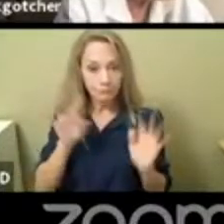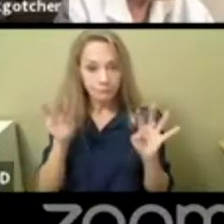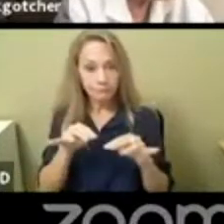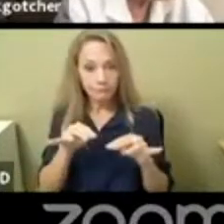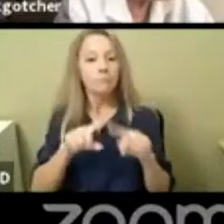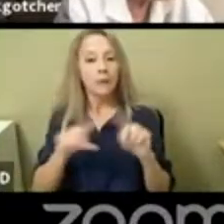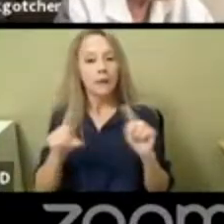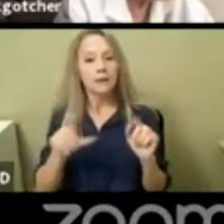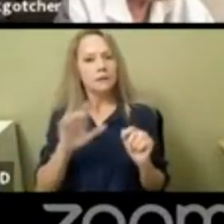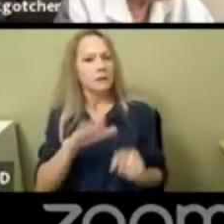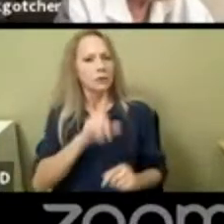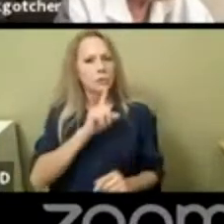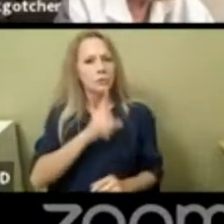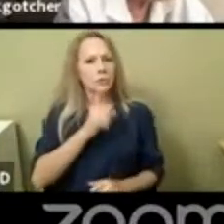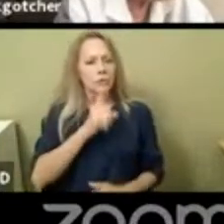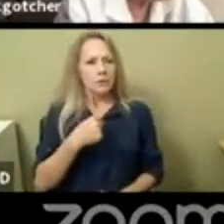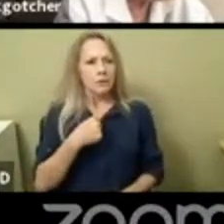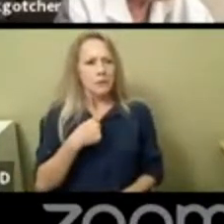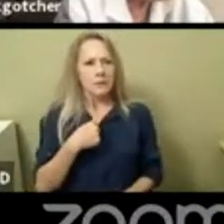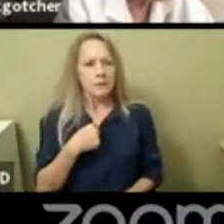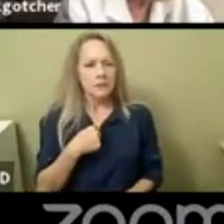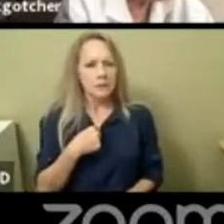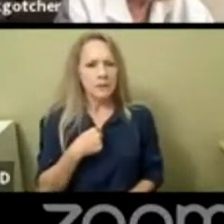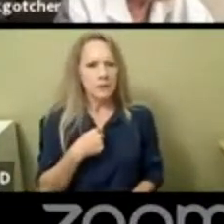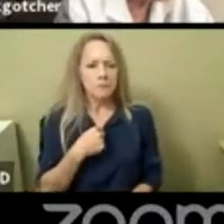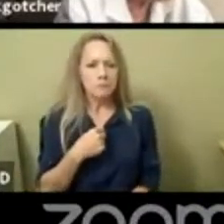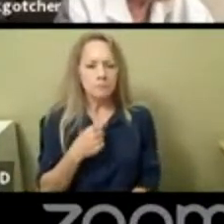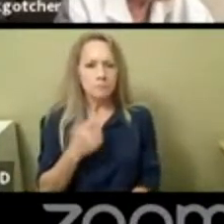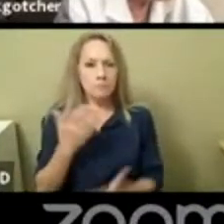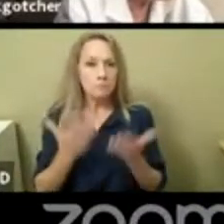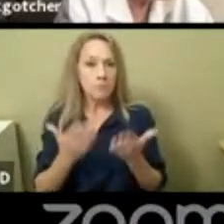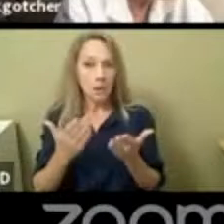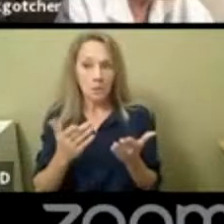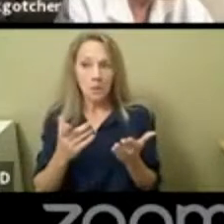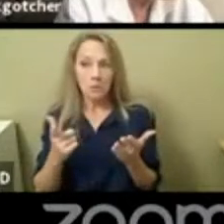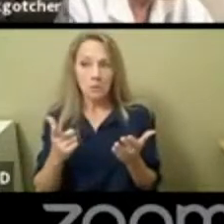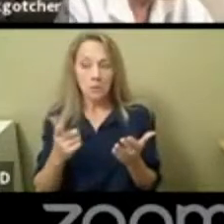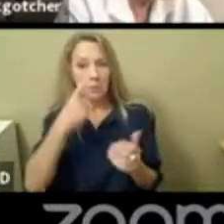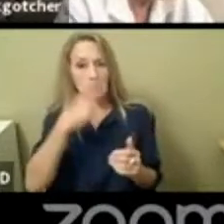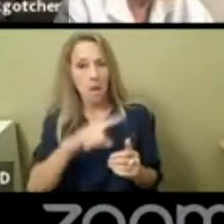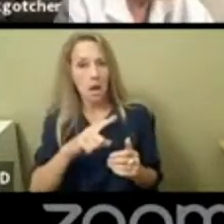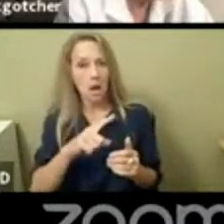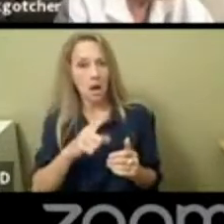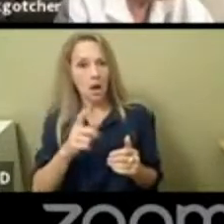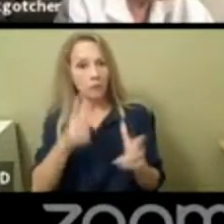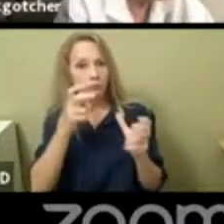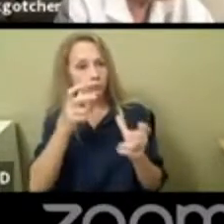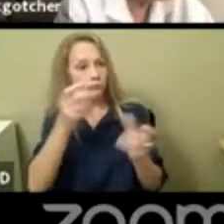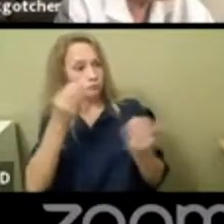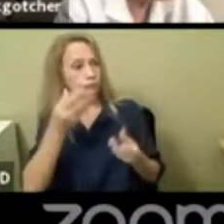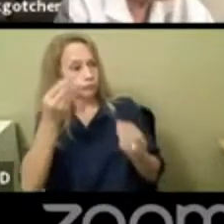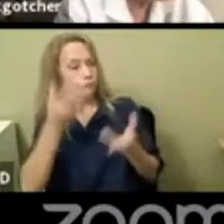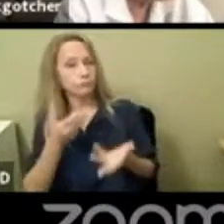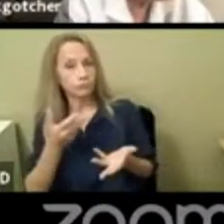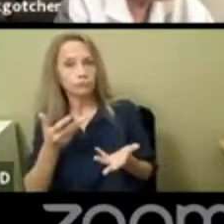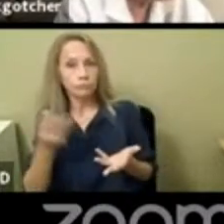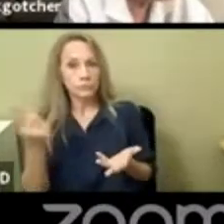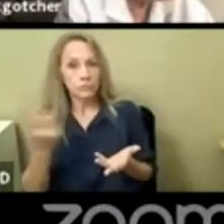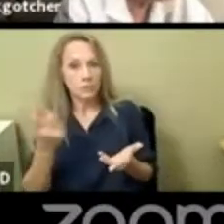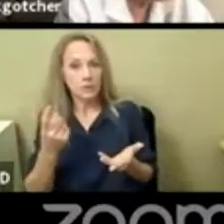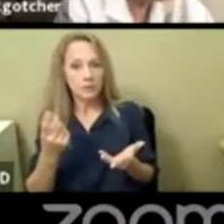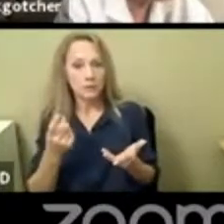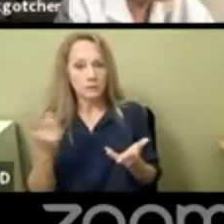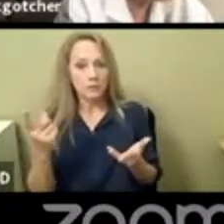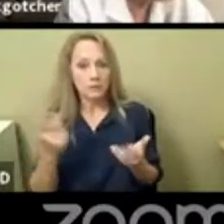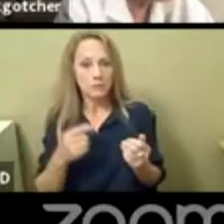Dr. Buchanan, I'm not exactly sure. I think that they would like input, from you all as individuals,